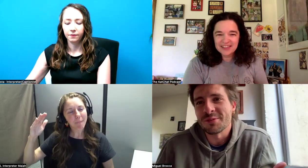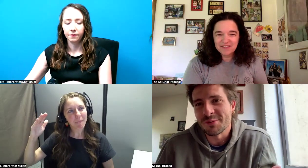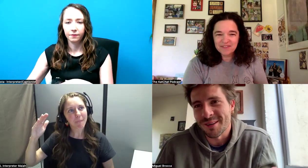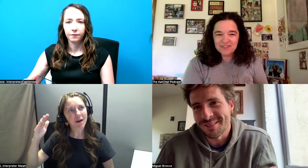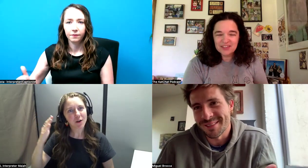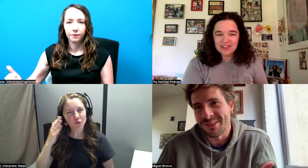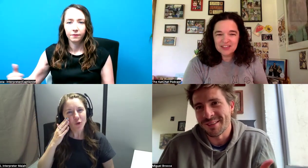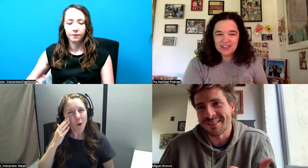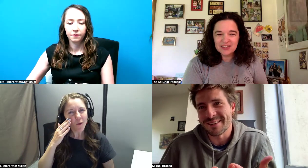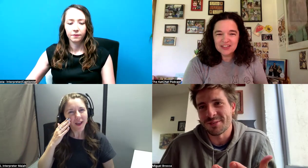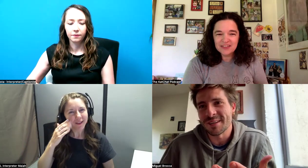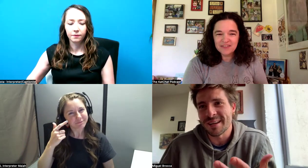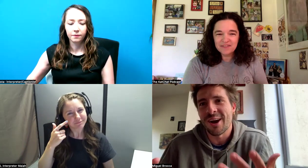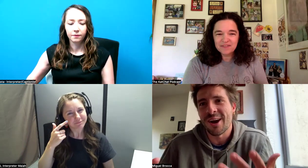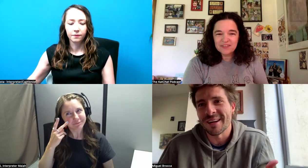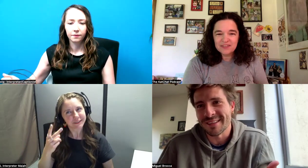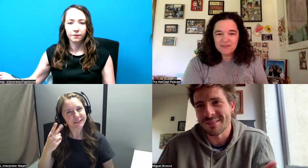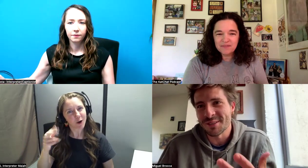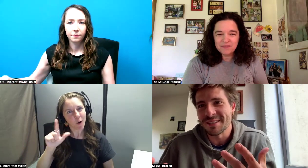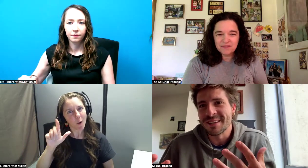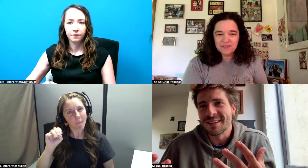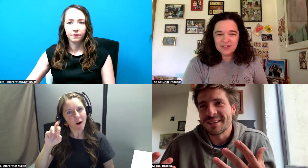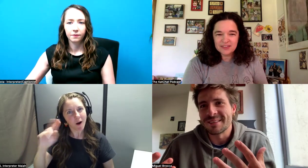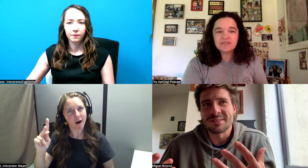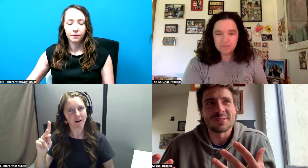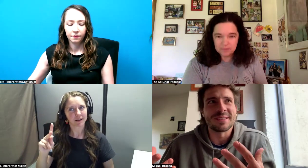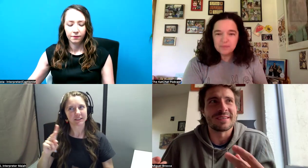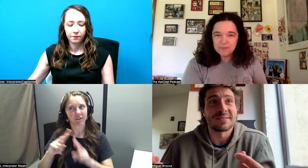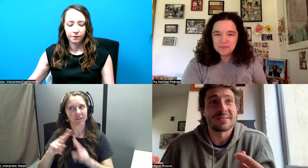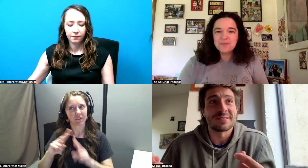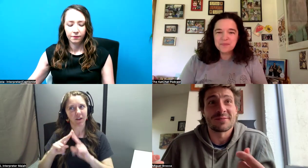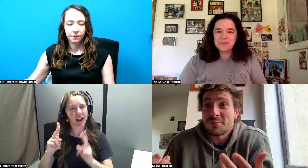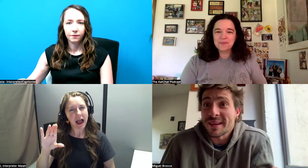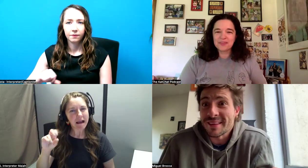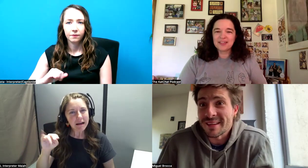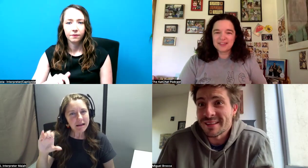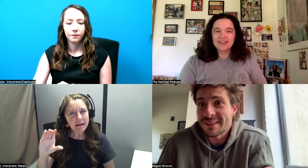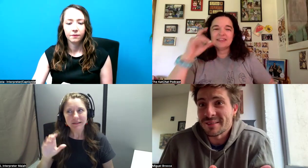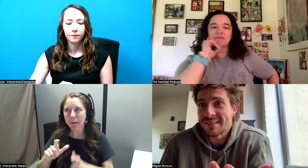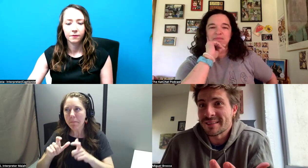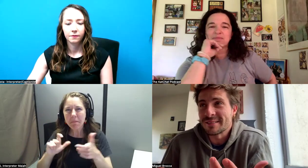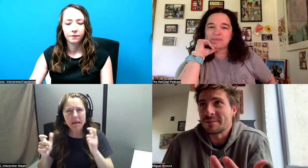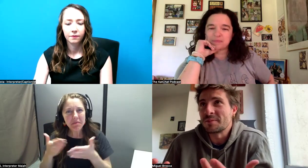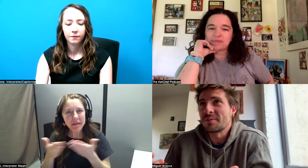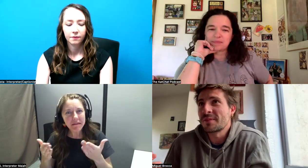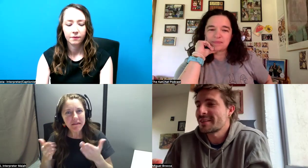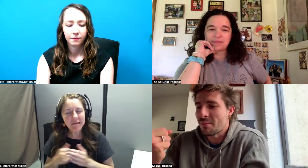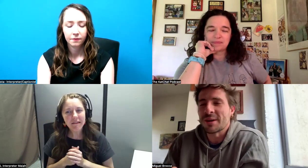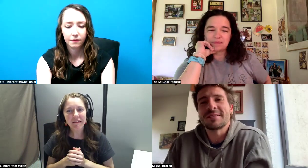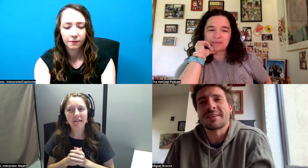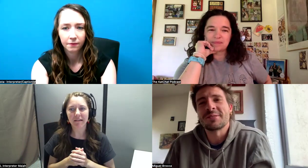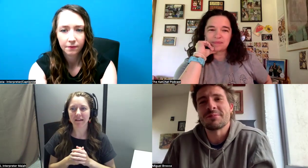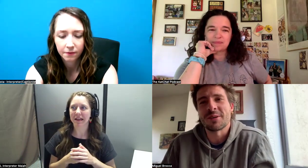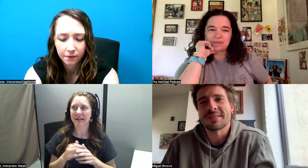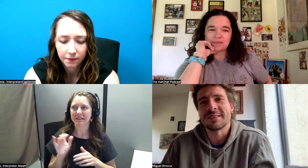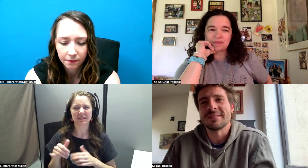Hallmark movie was, you know, and it's like very iconic. It's a very big thing. It's like a mark,